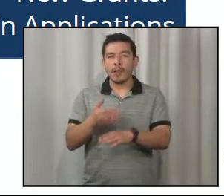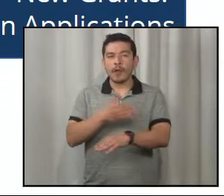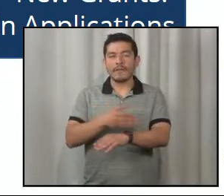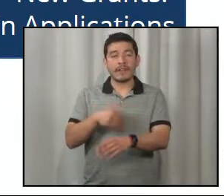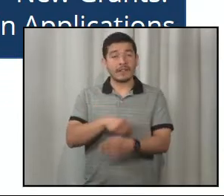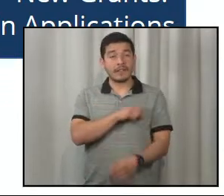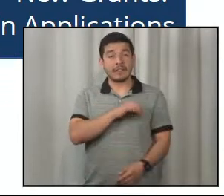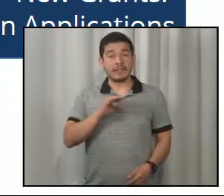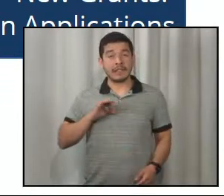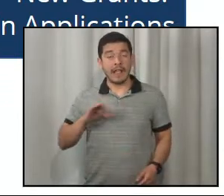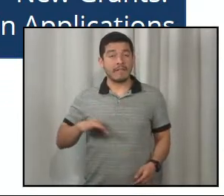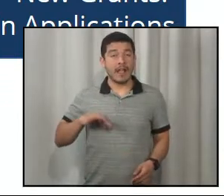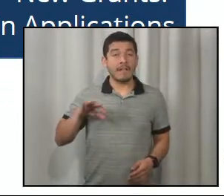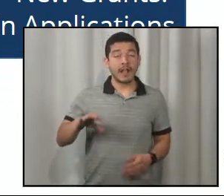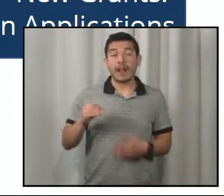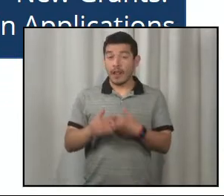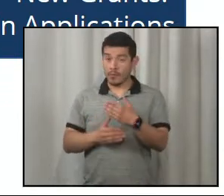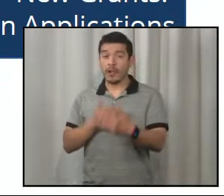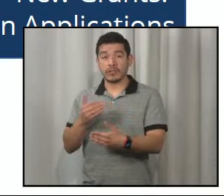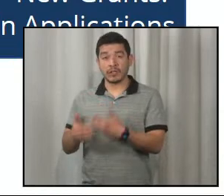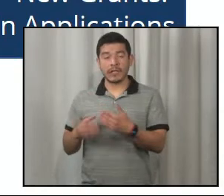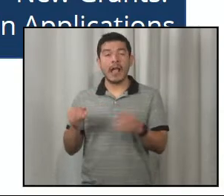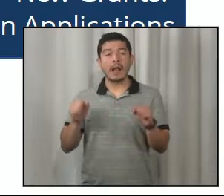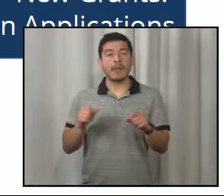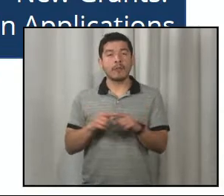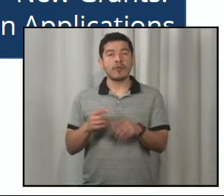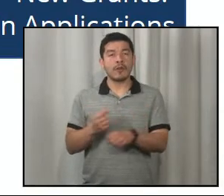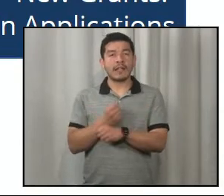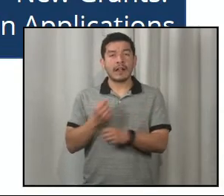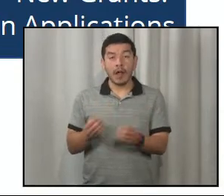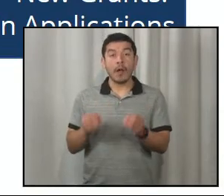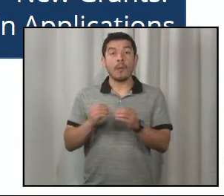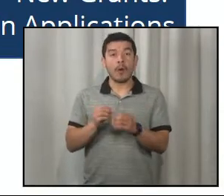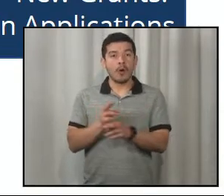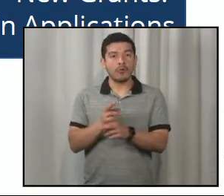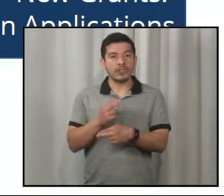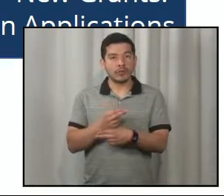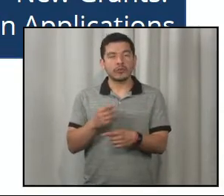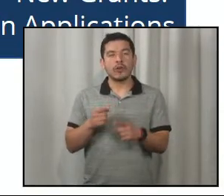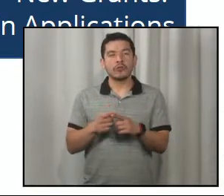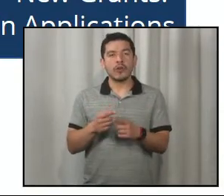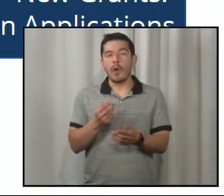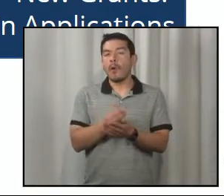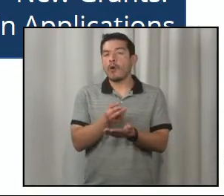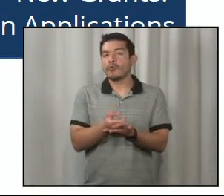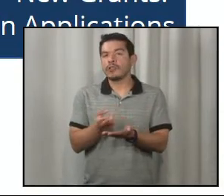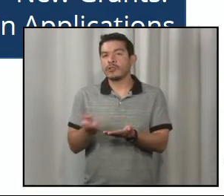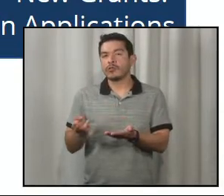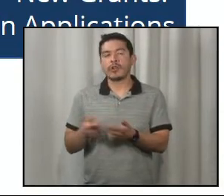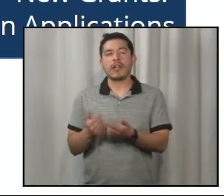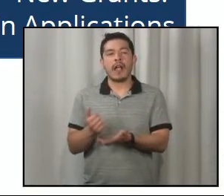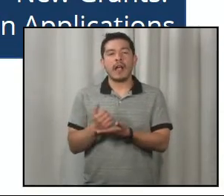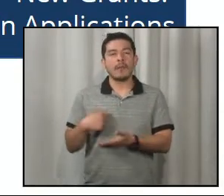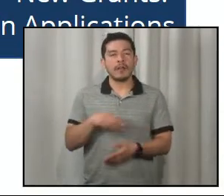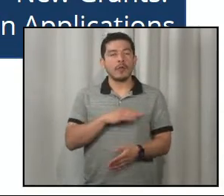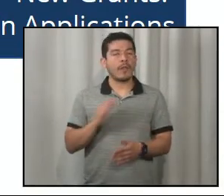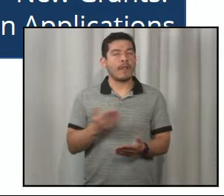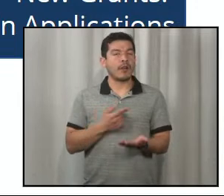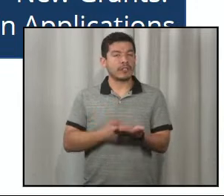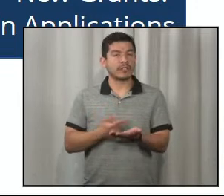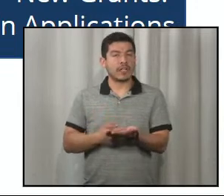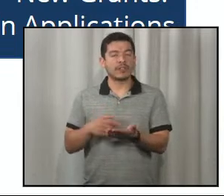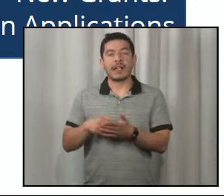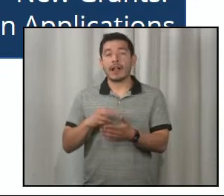and funding and processes, and be able to get additional county resources to help us with our discussions and